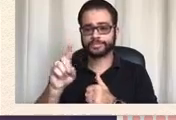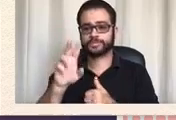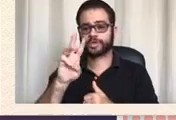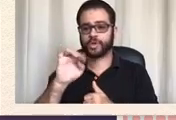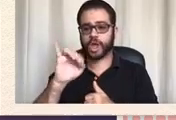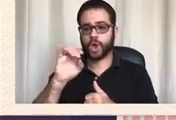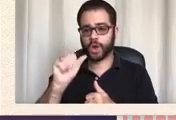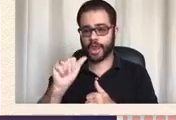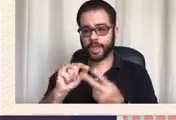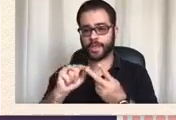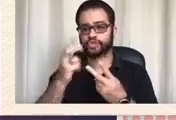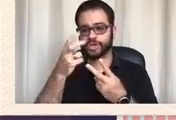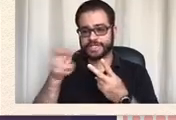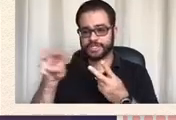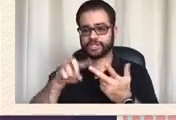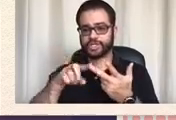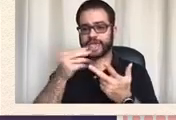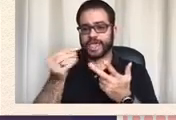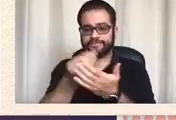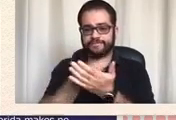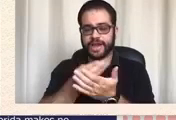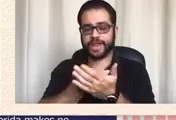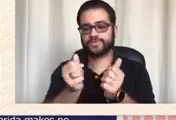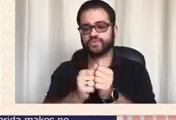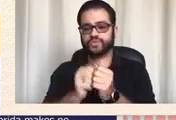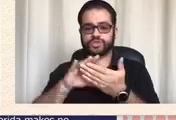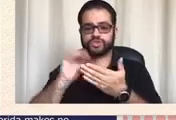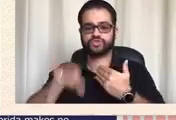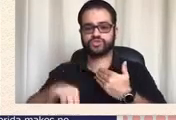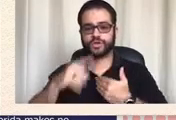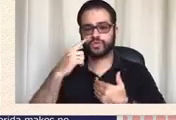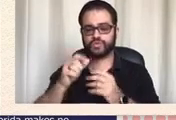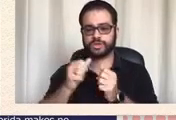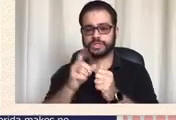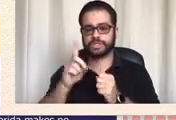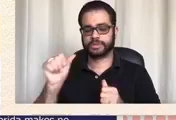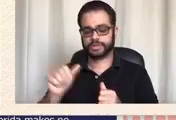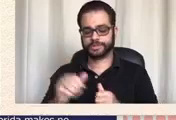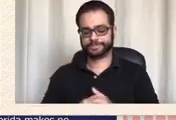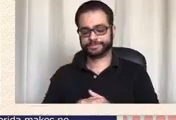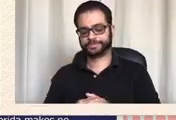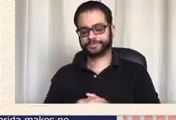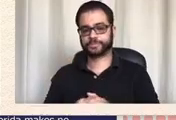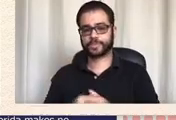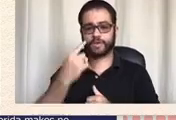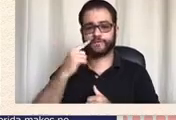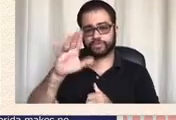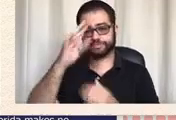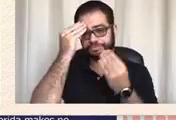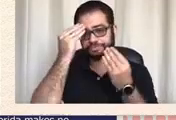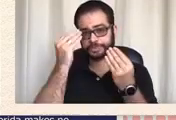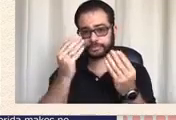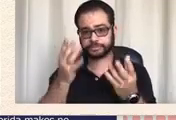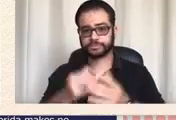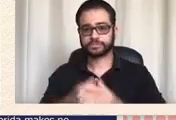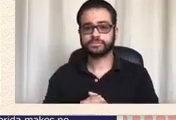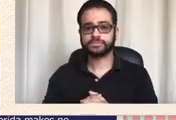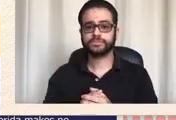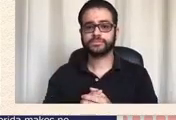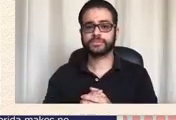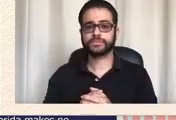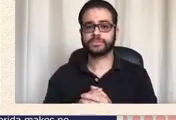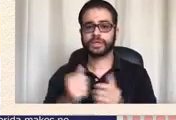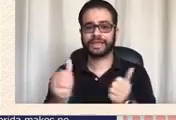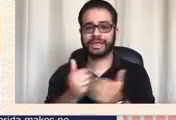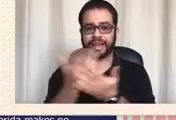Finances for students with disabilities. So for your information, any contact, whether provided by Disability